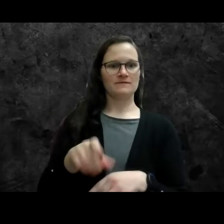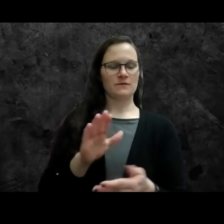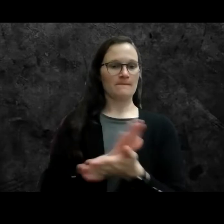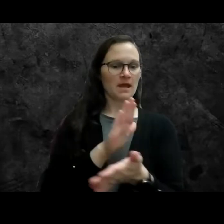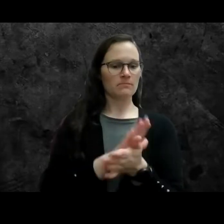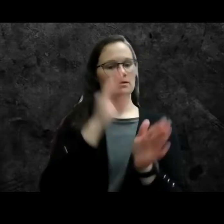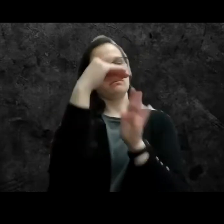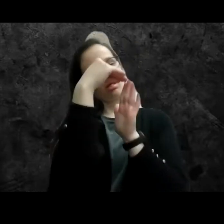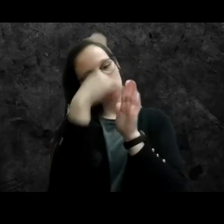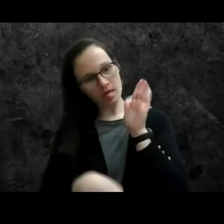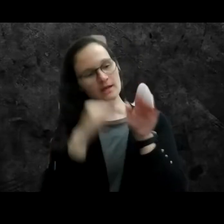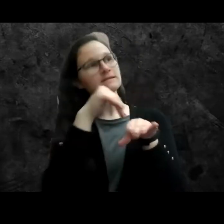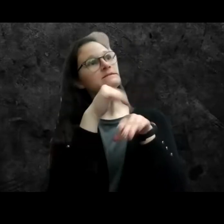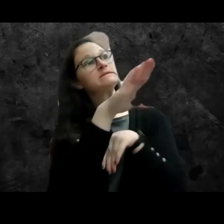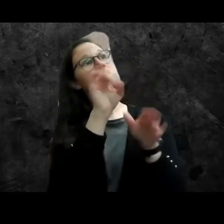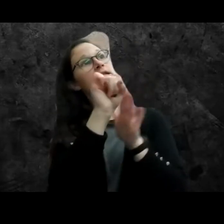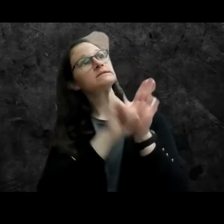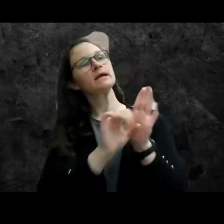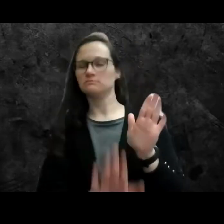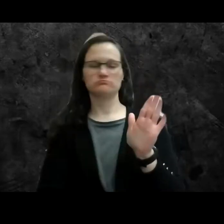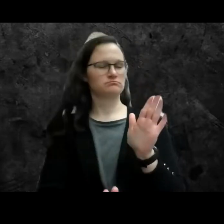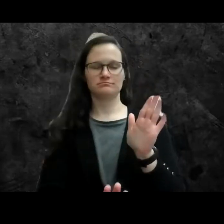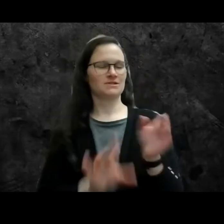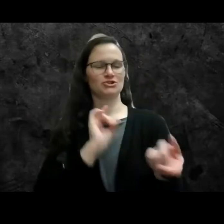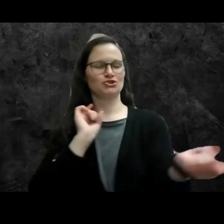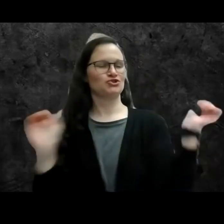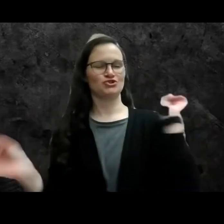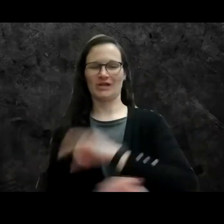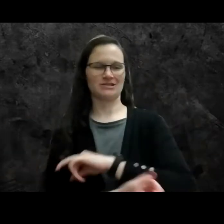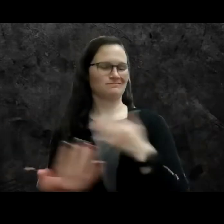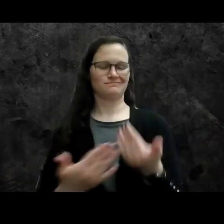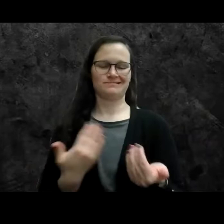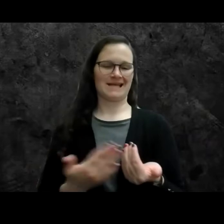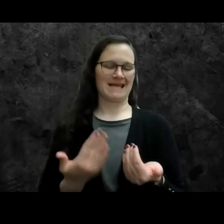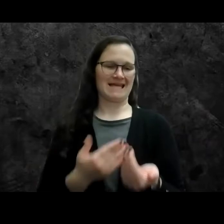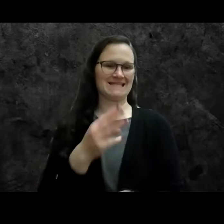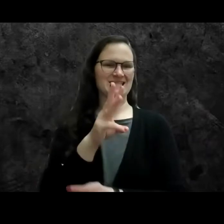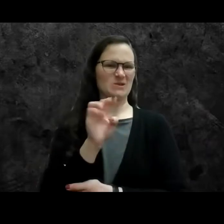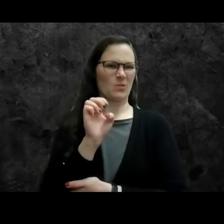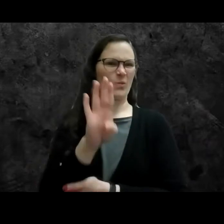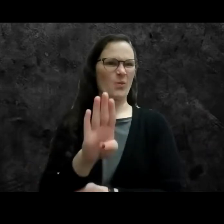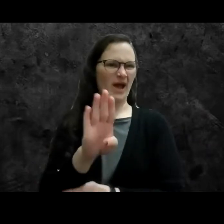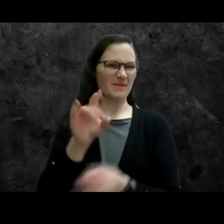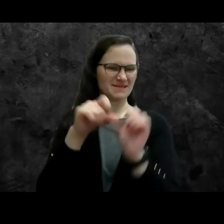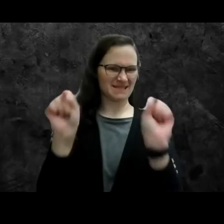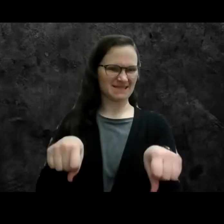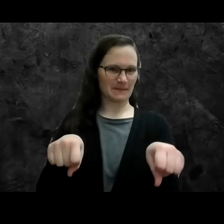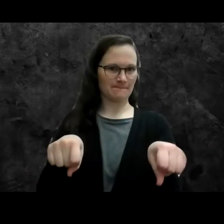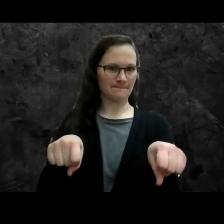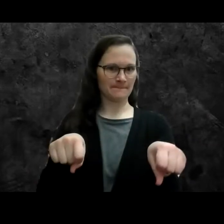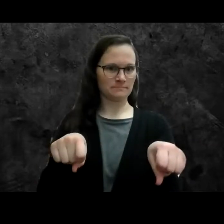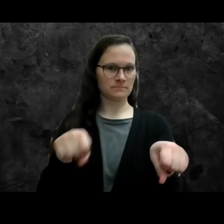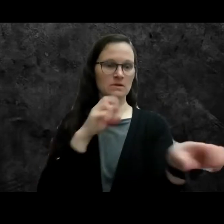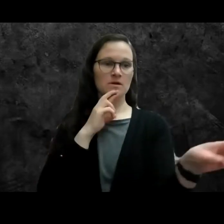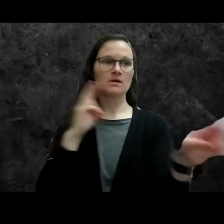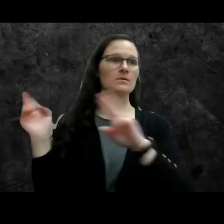out and send up to the state, they decided to put together a much easier to use web-based system. However, reporting was very, very